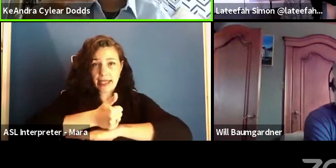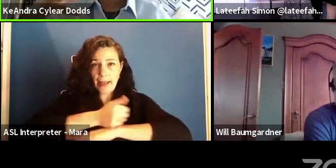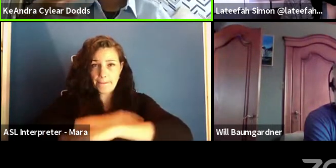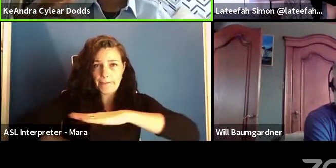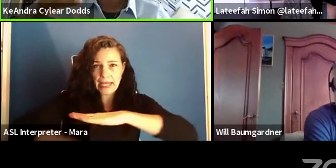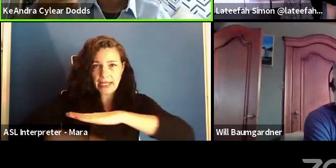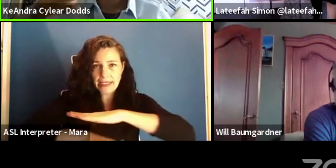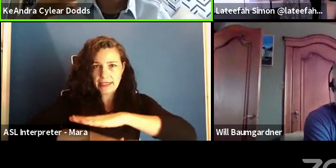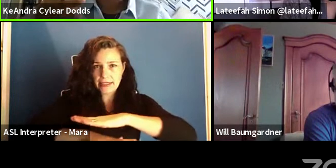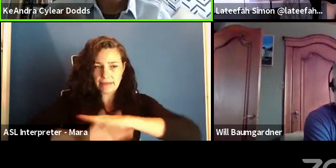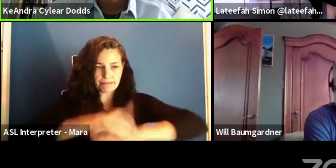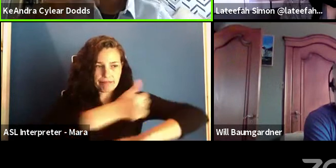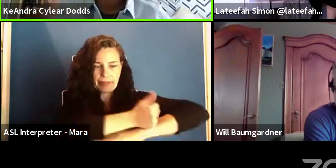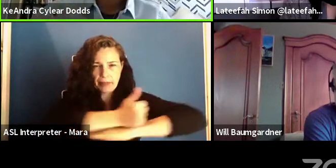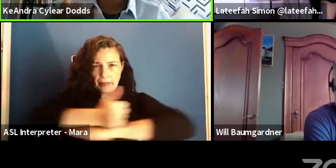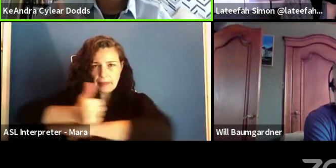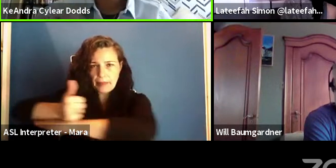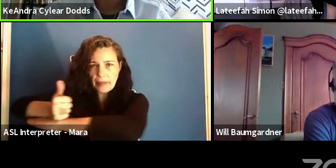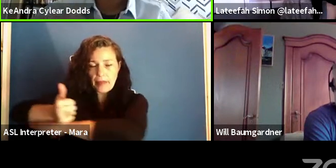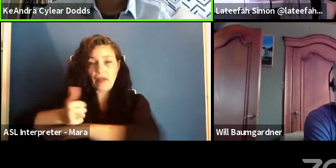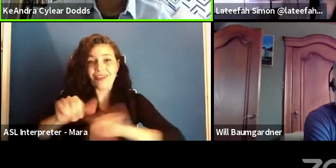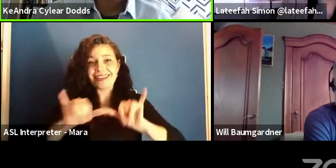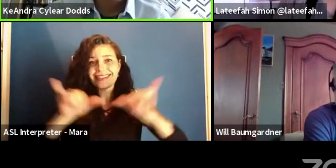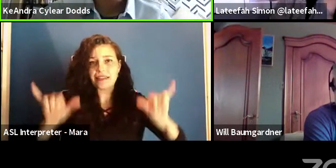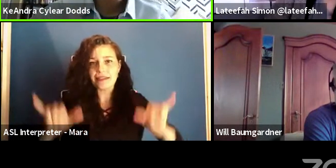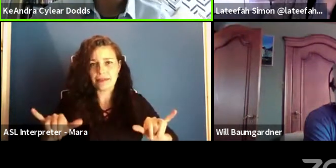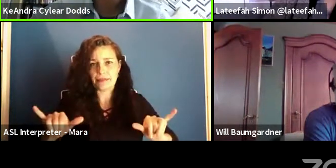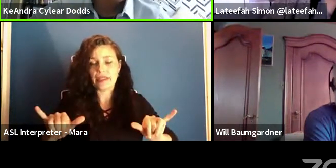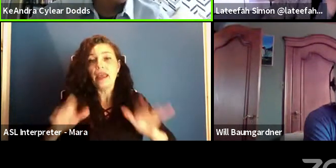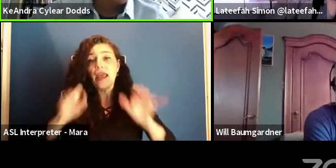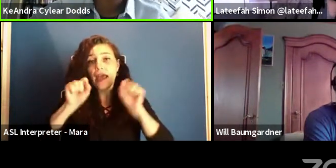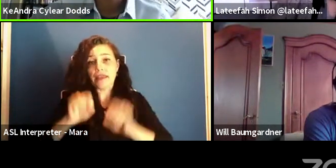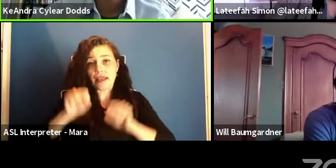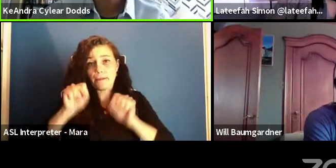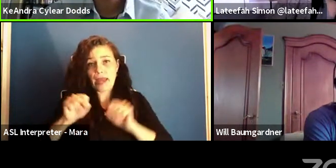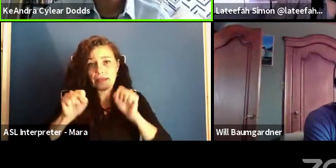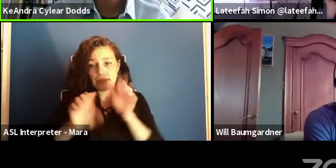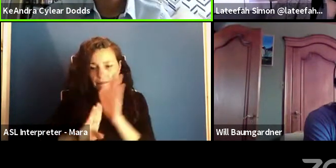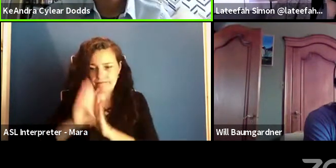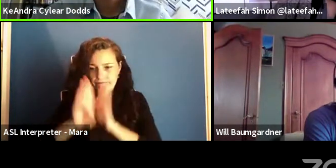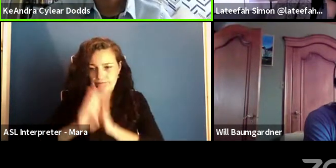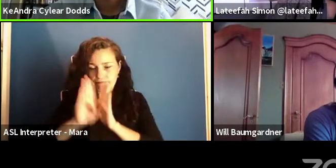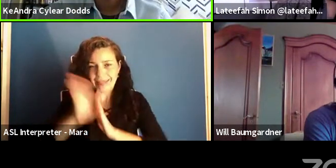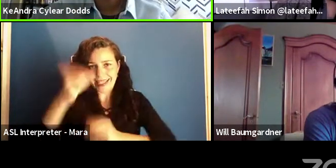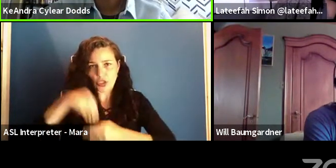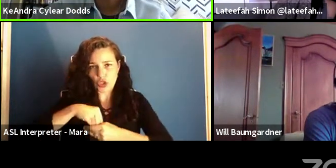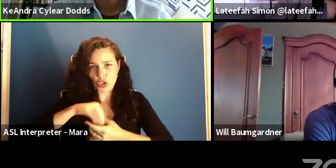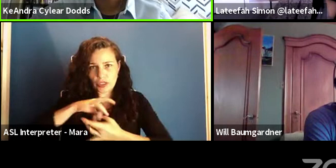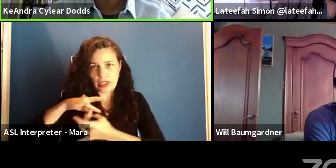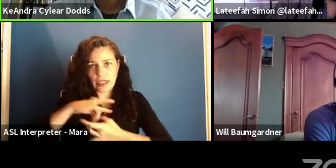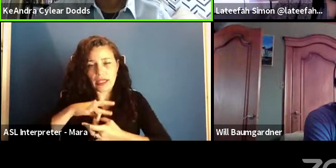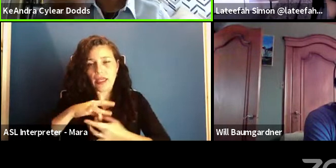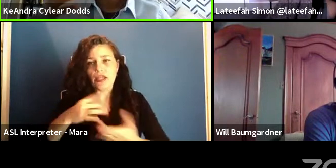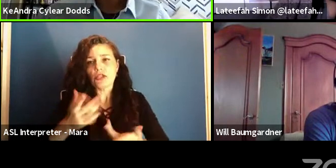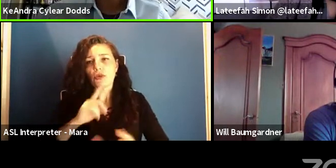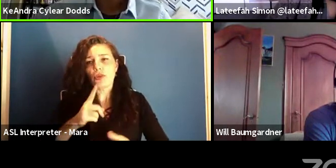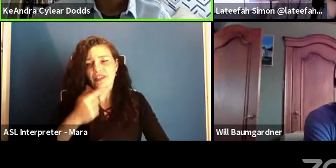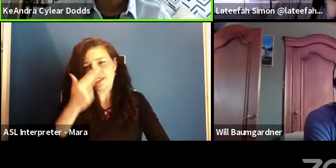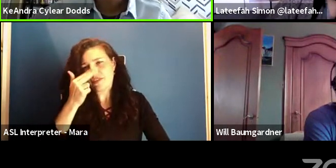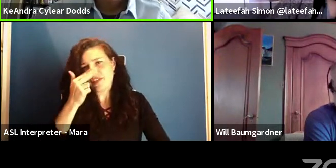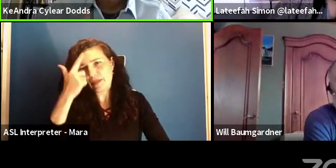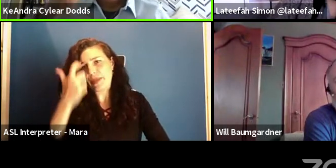systems and capacity building internally. But I also, I'm really, and it's funny, I